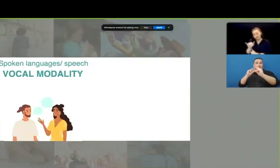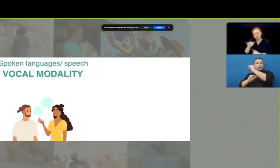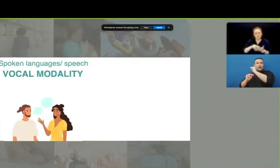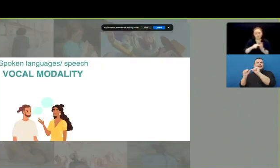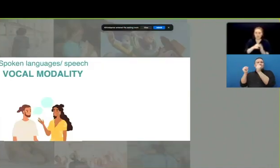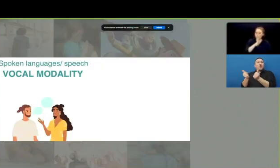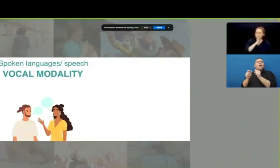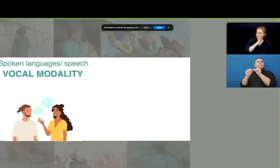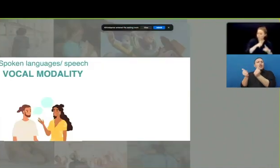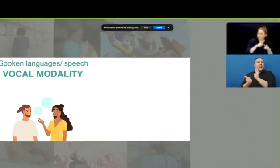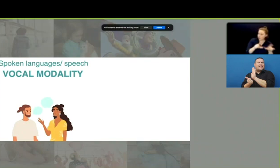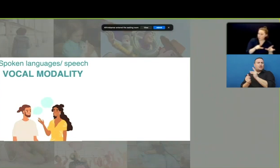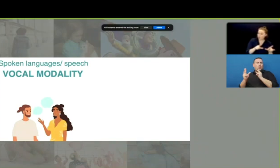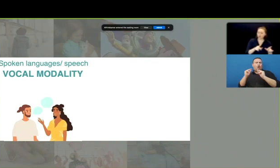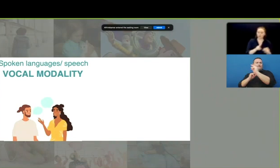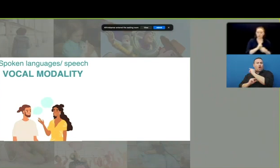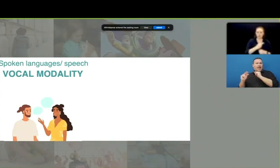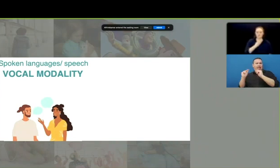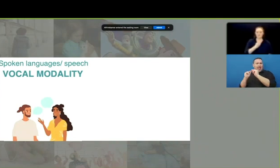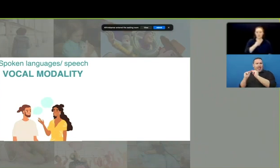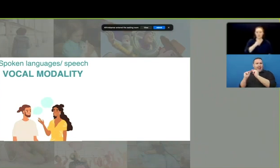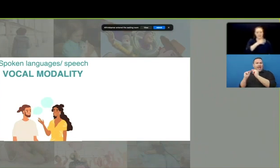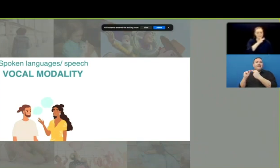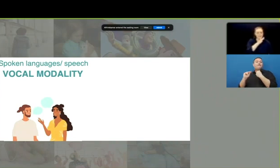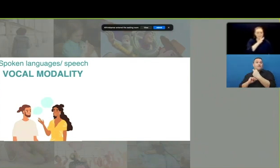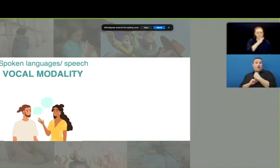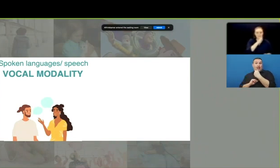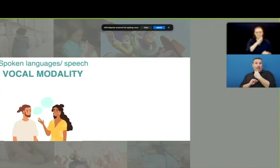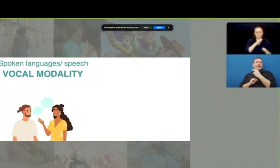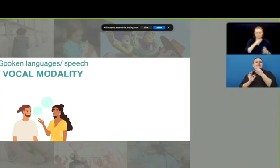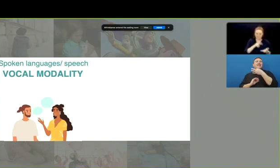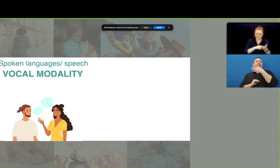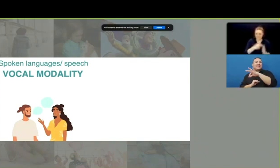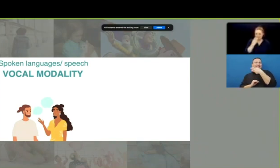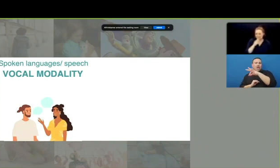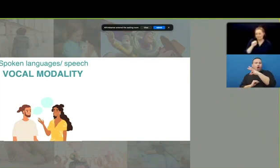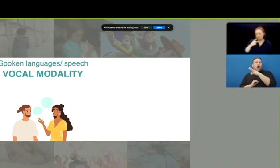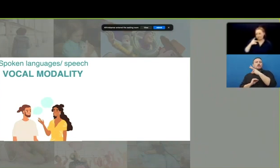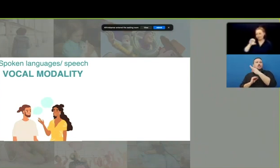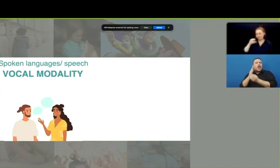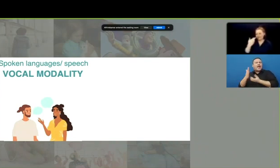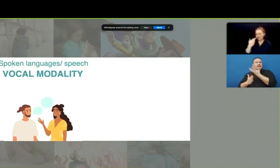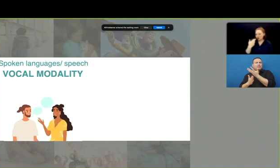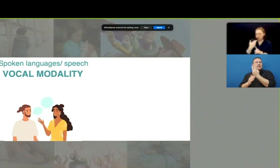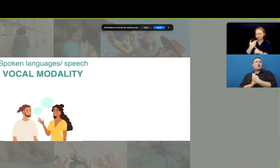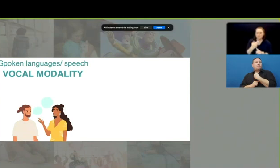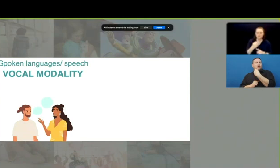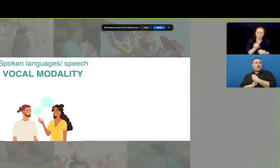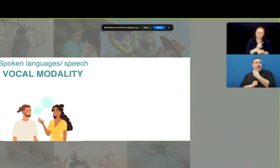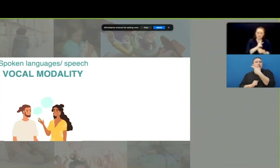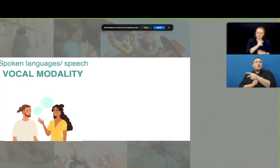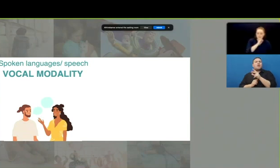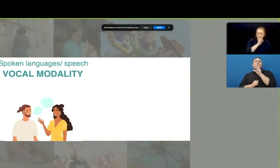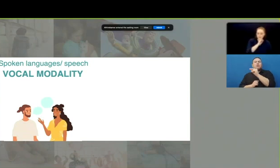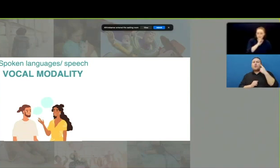are expressed in vocal modality. And here I mean the speech. Speech is expressed in vocal modality by